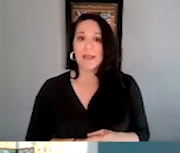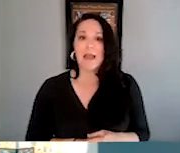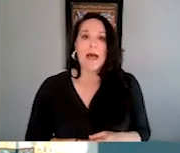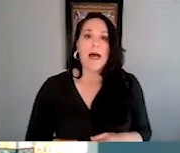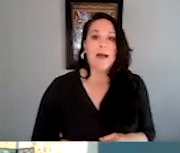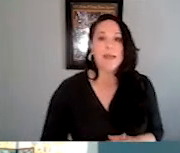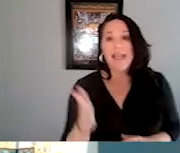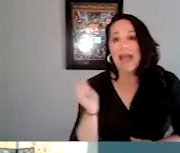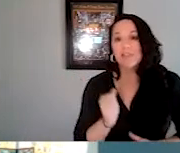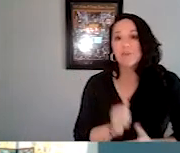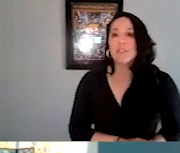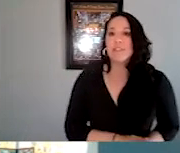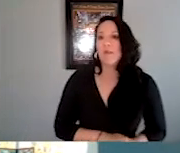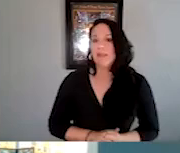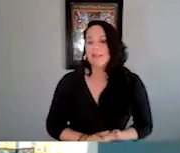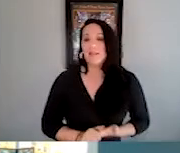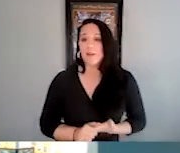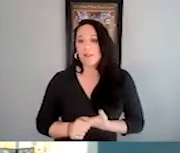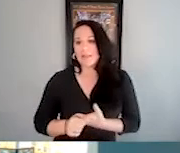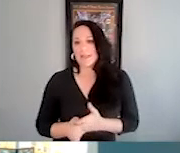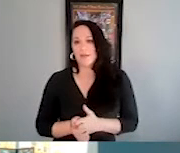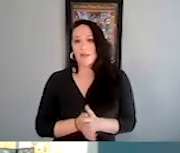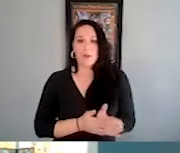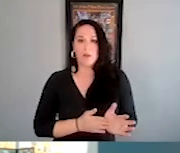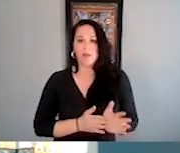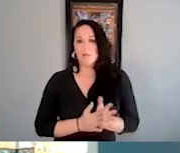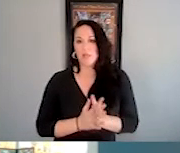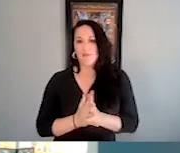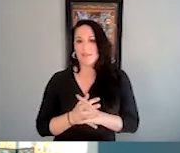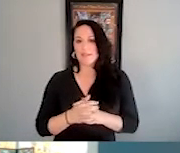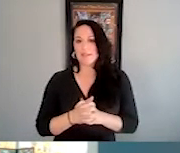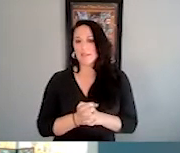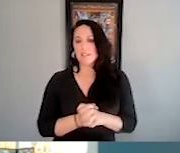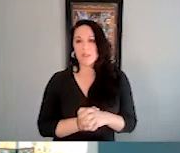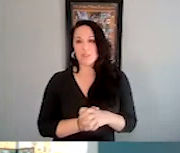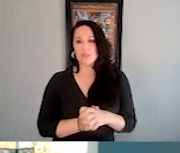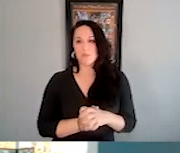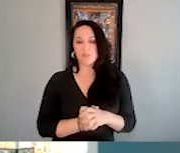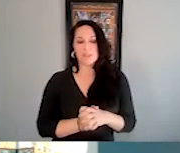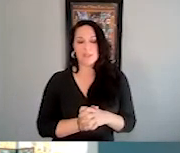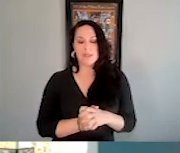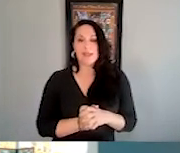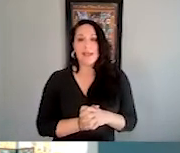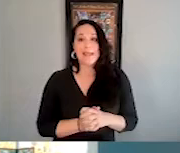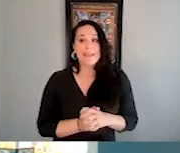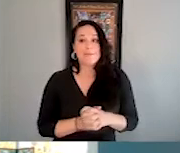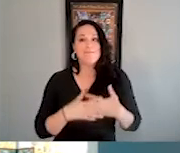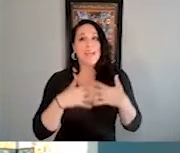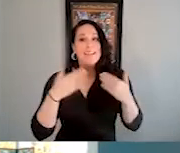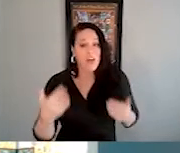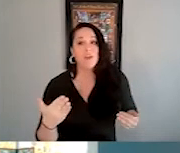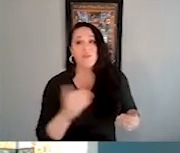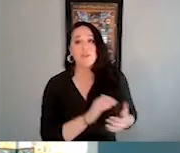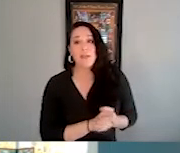list. Again, ask school system about the data they're collecting on alcohol, drug offenses, suspensions, and expulsions.